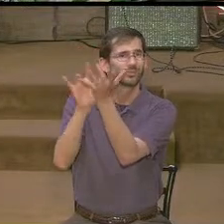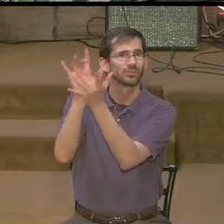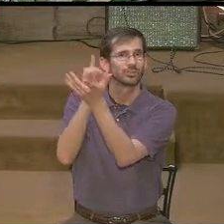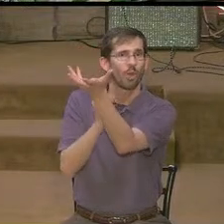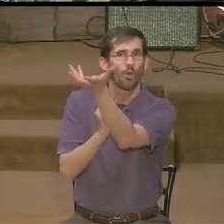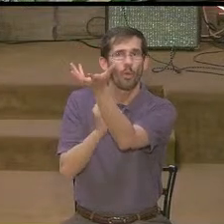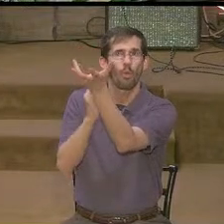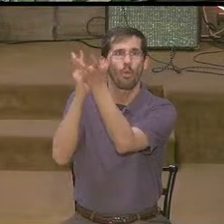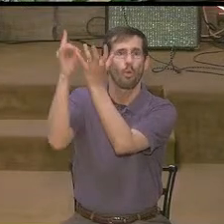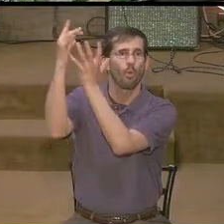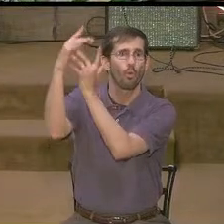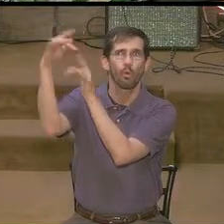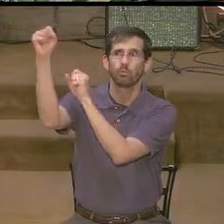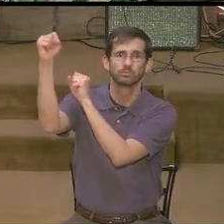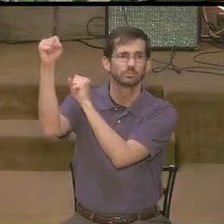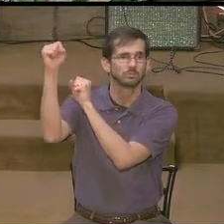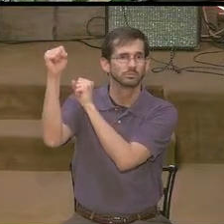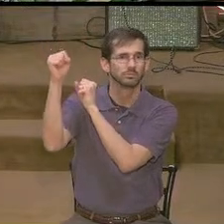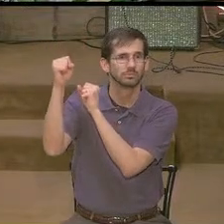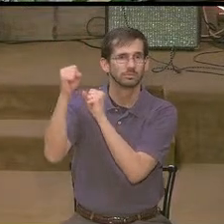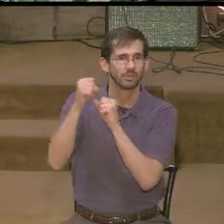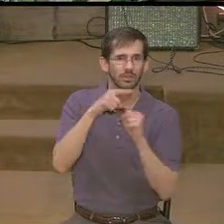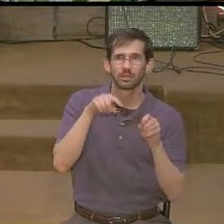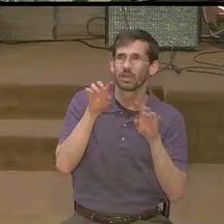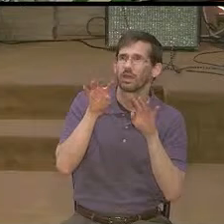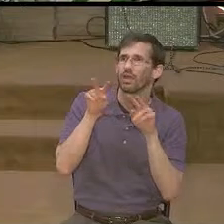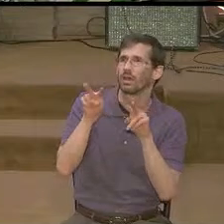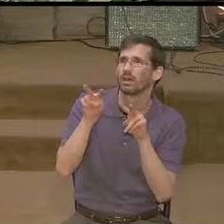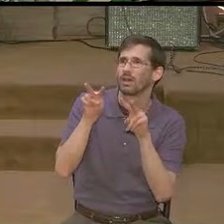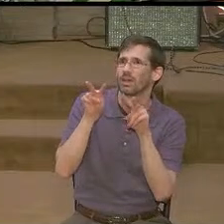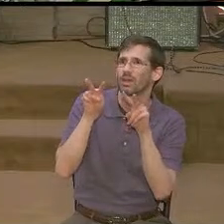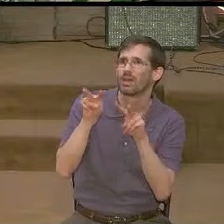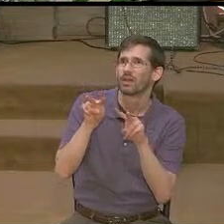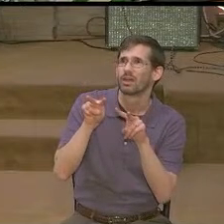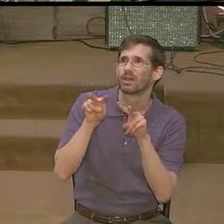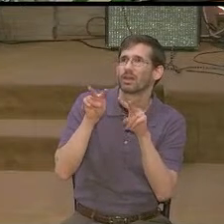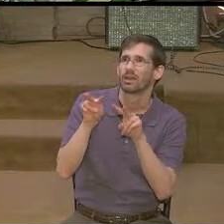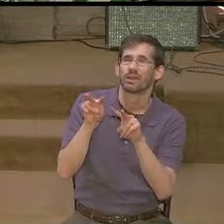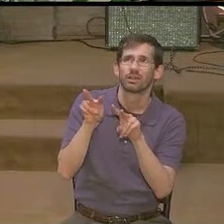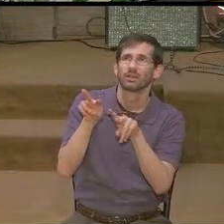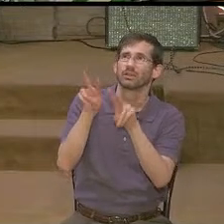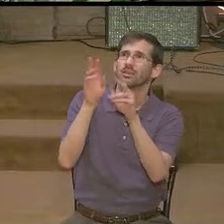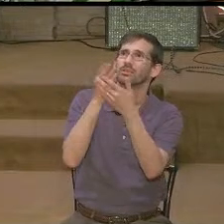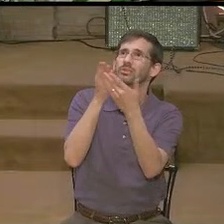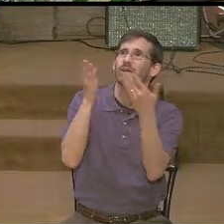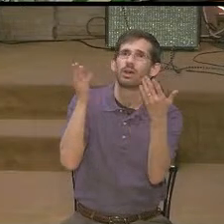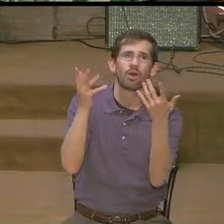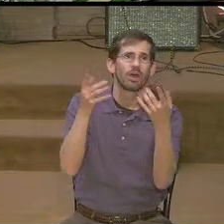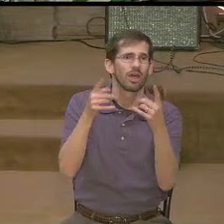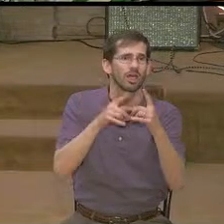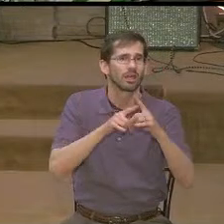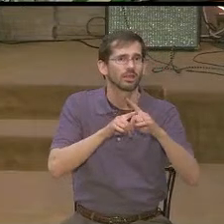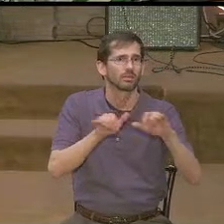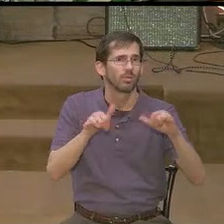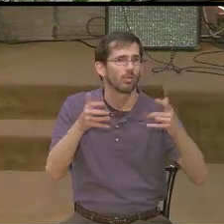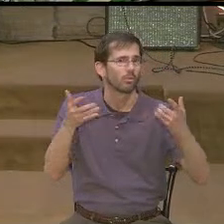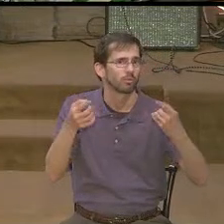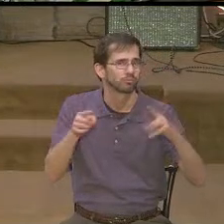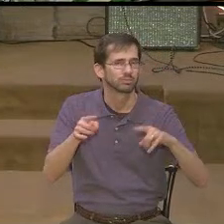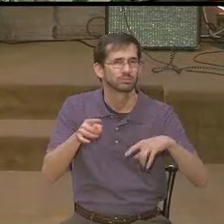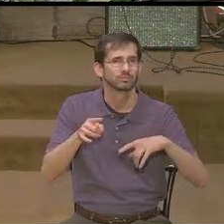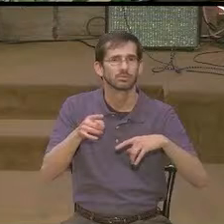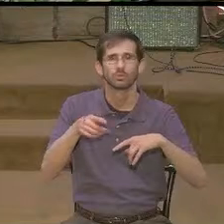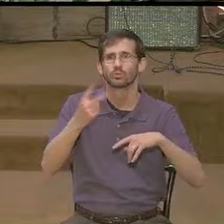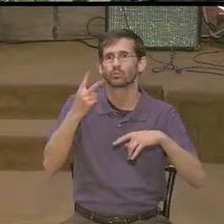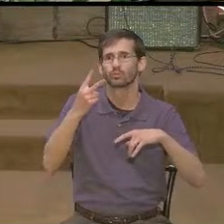looked steadfastly toward heaven as he went up, behold, two angels, two men,